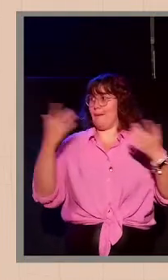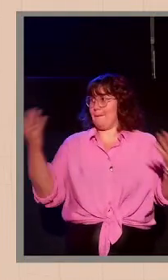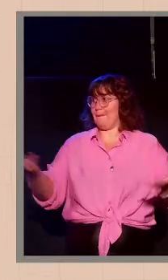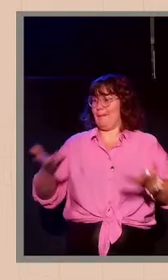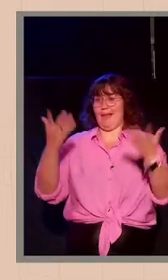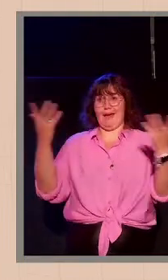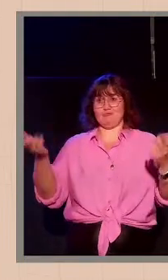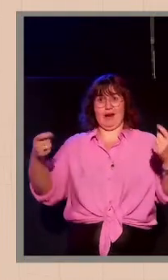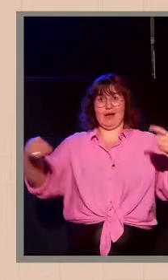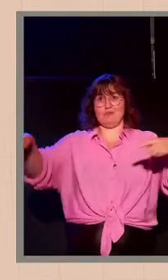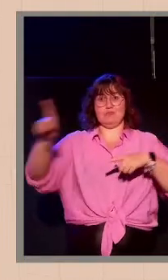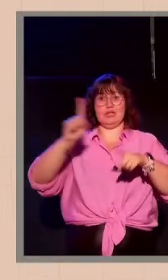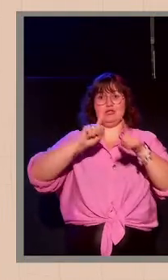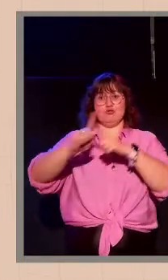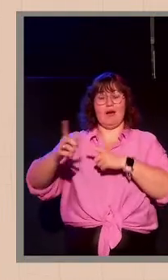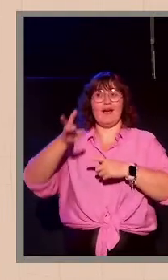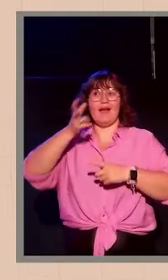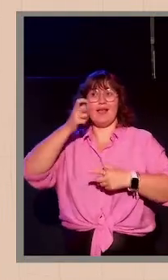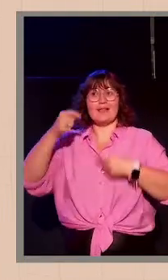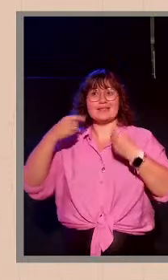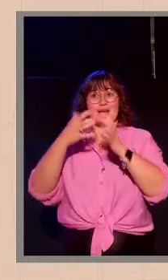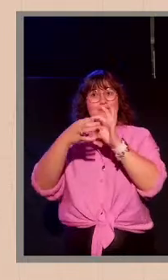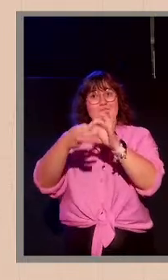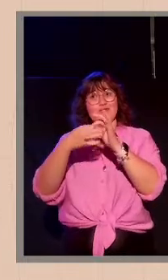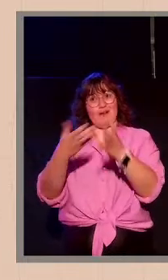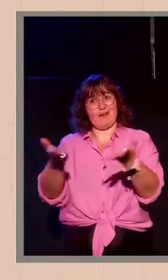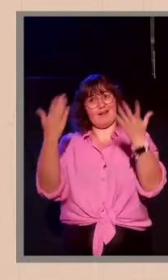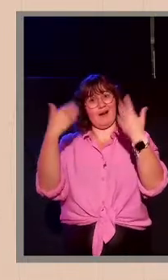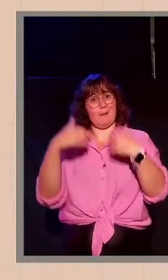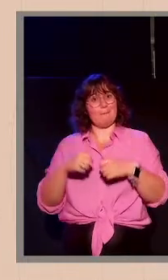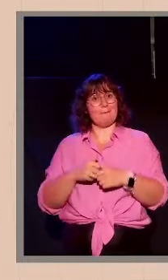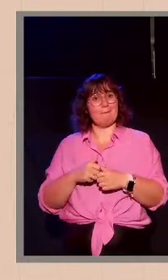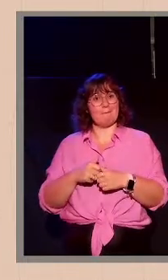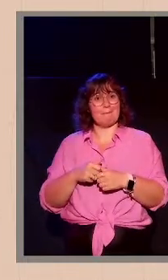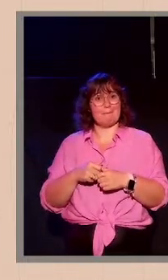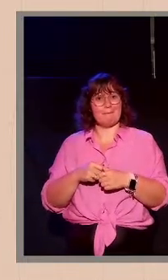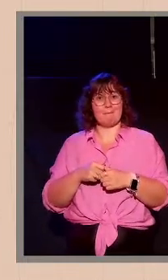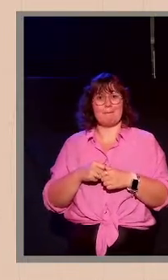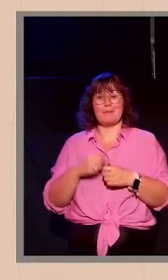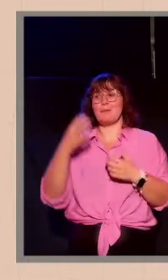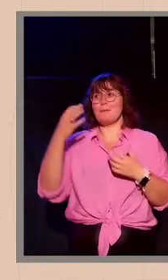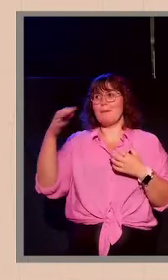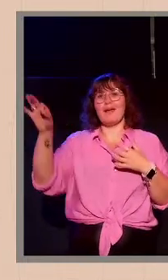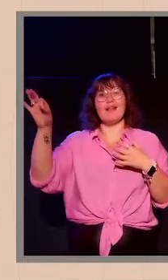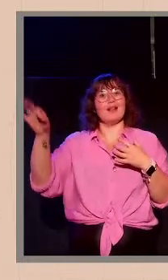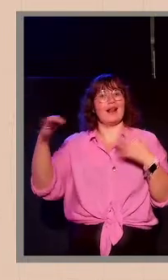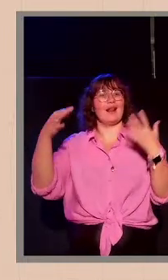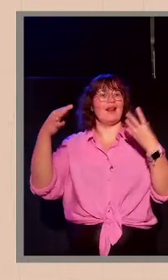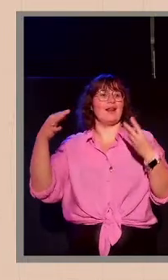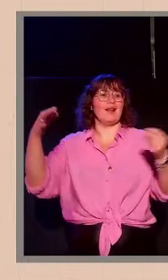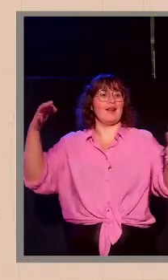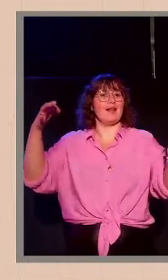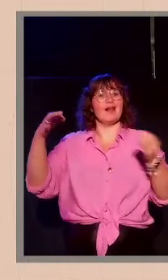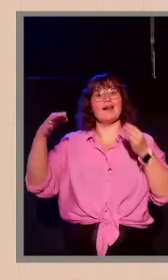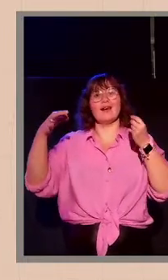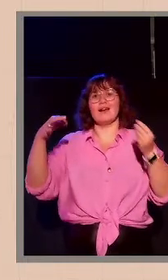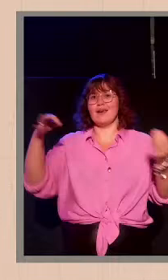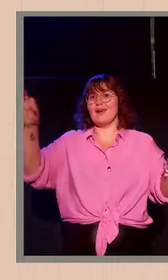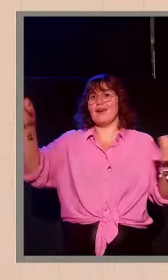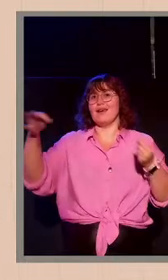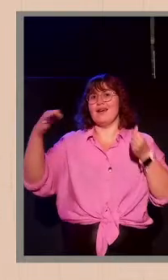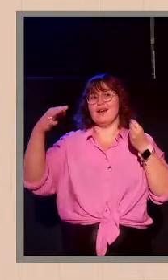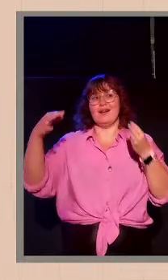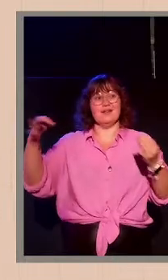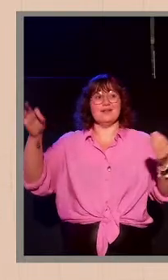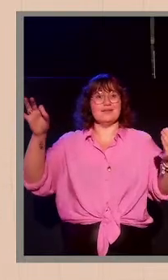and interact, and I don't have the groovy lighting. She set up.